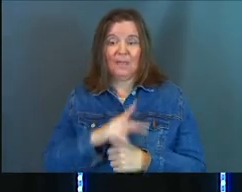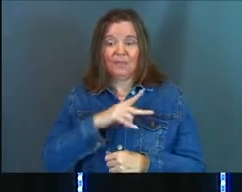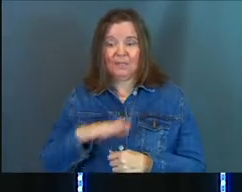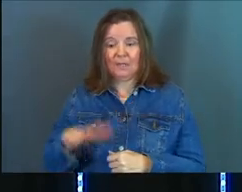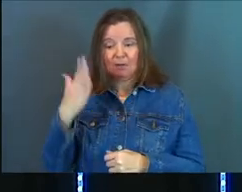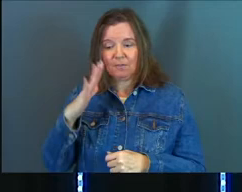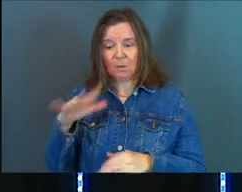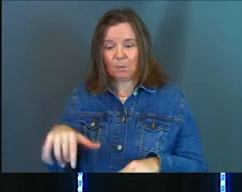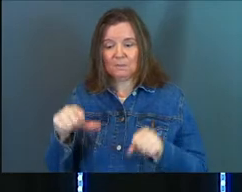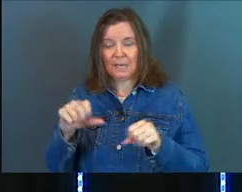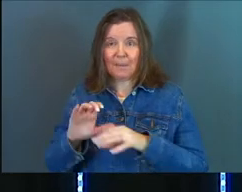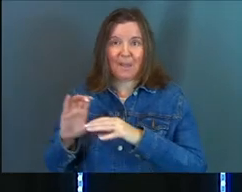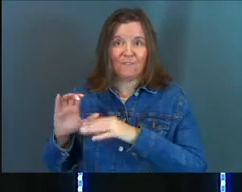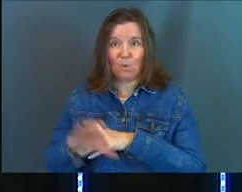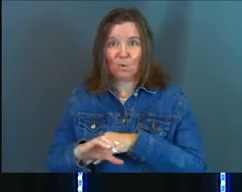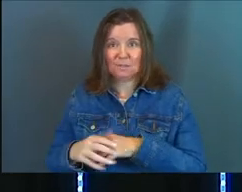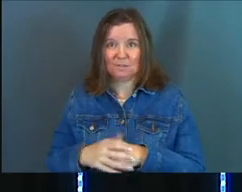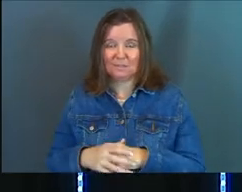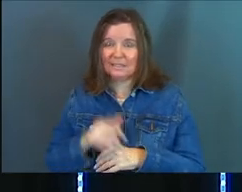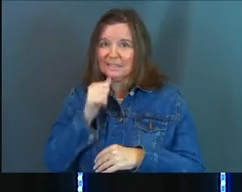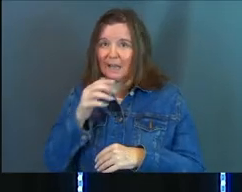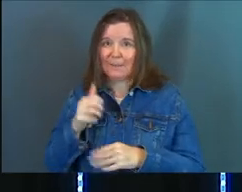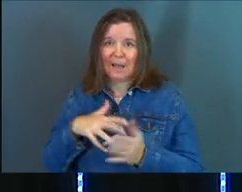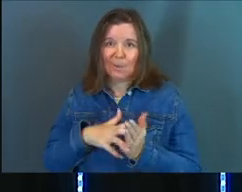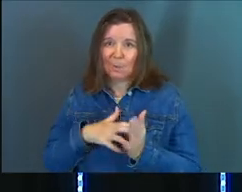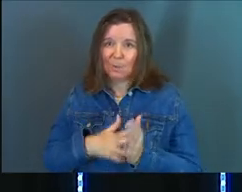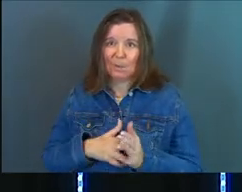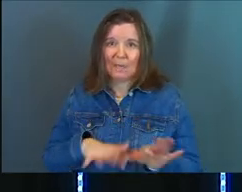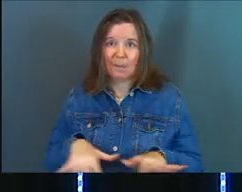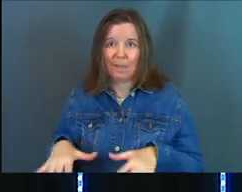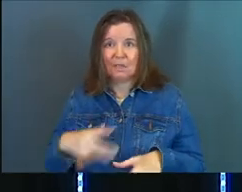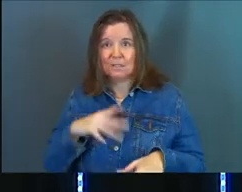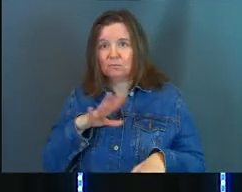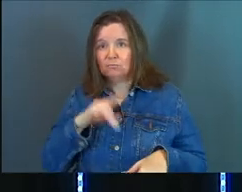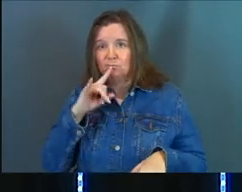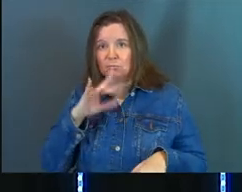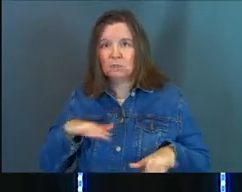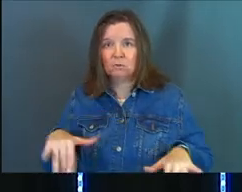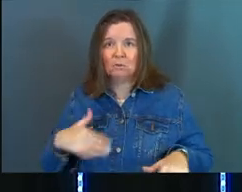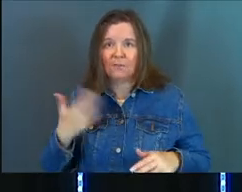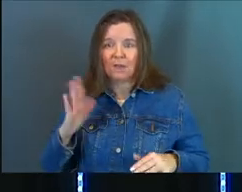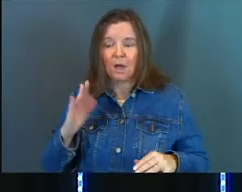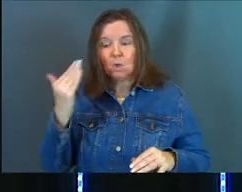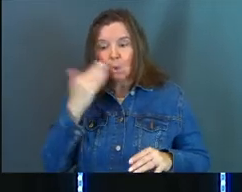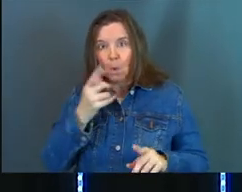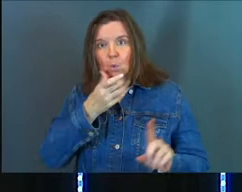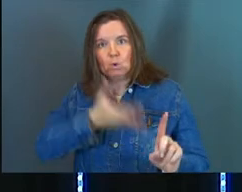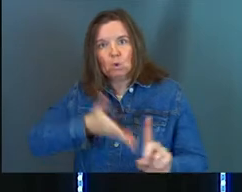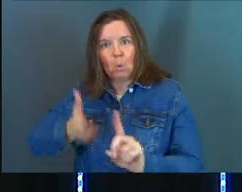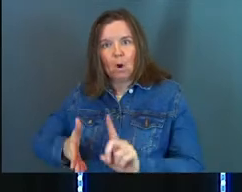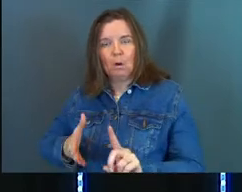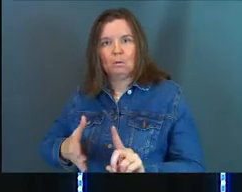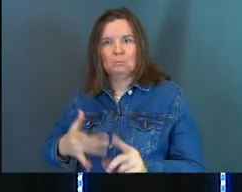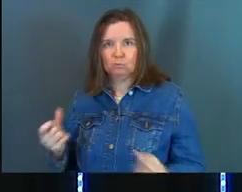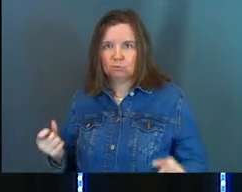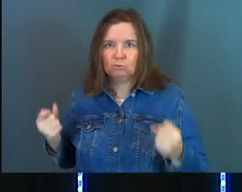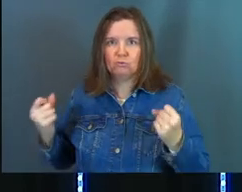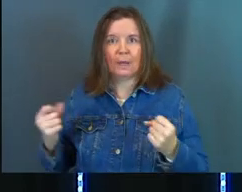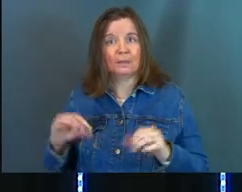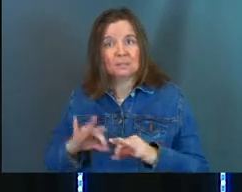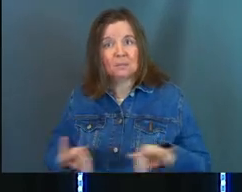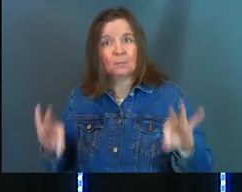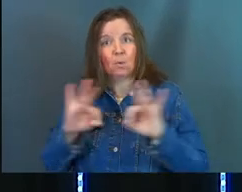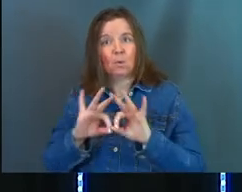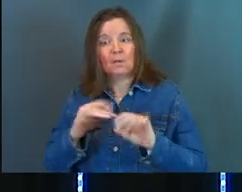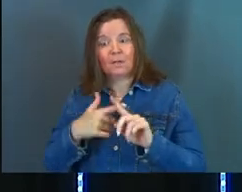kingdom of God will be taken by force, not by weak, passive children of God. Know who you are. Strength is